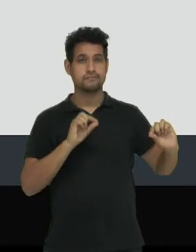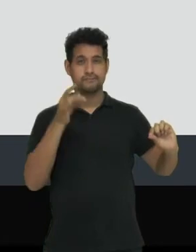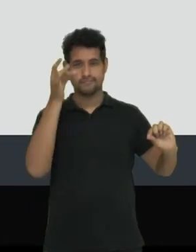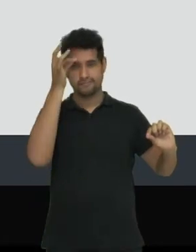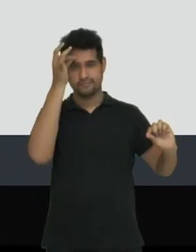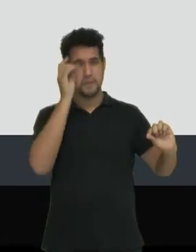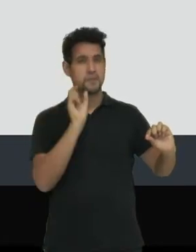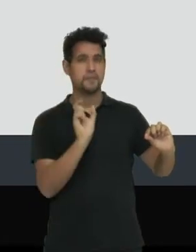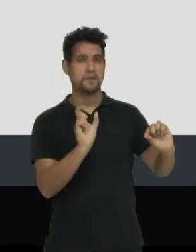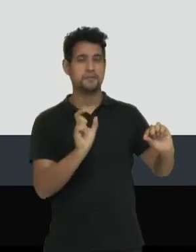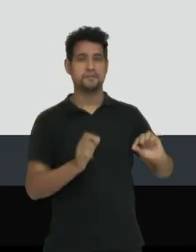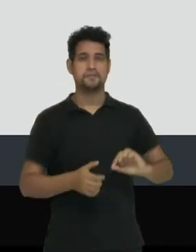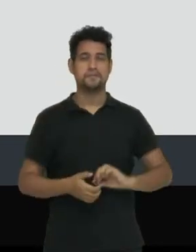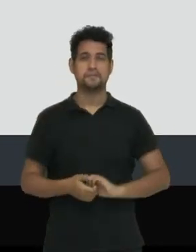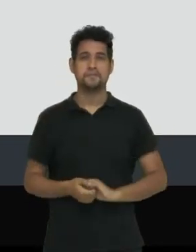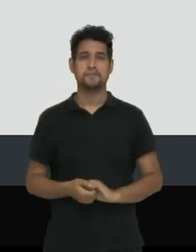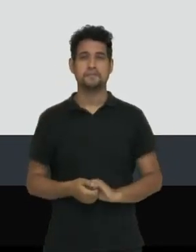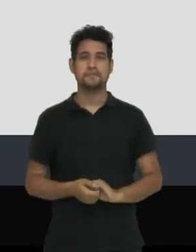Oil painting.